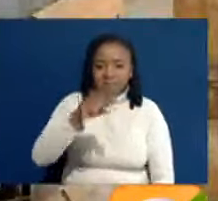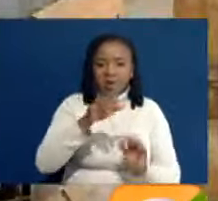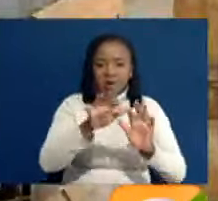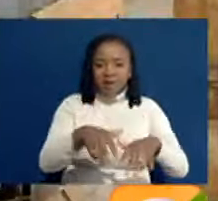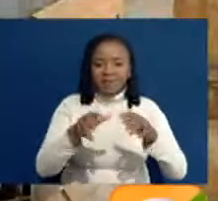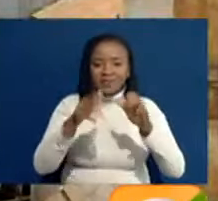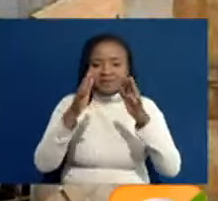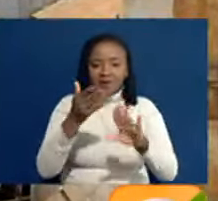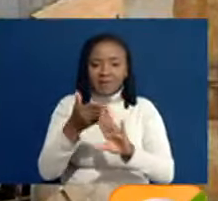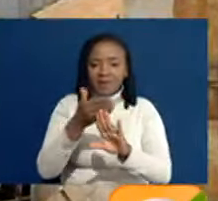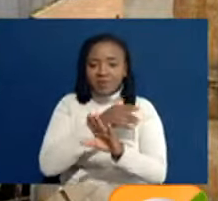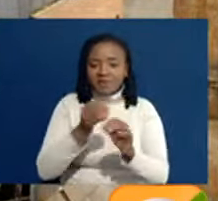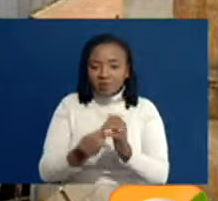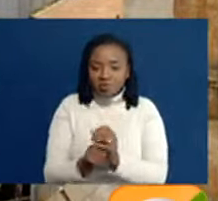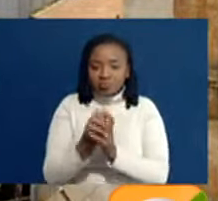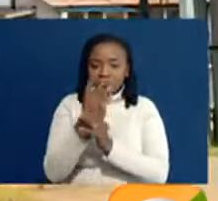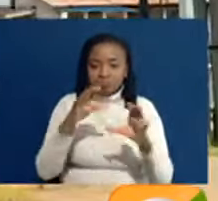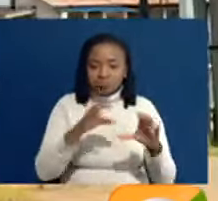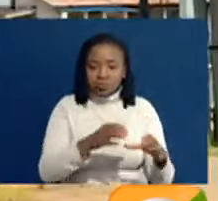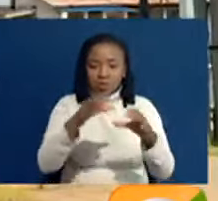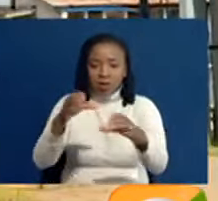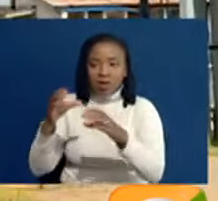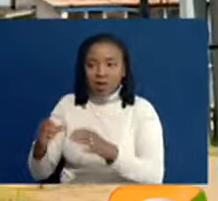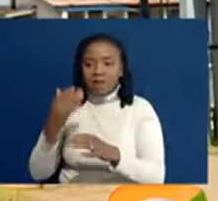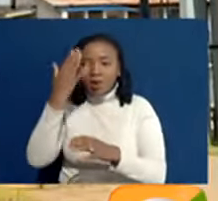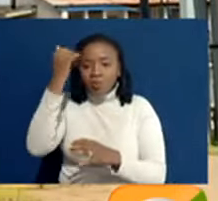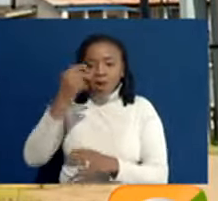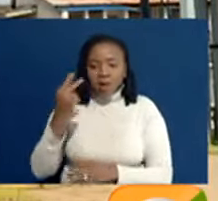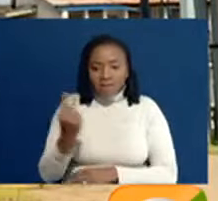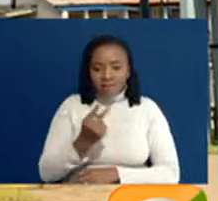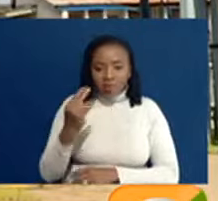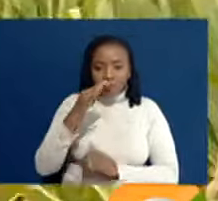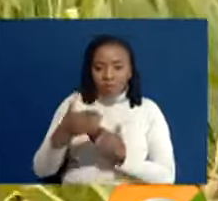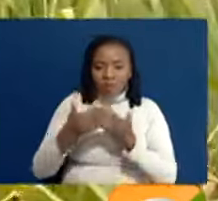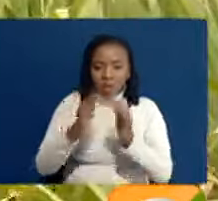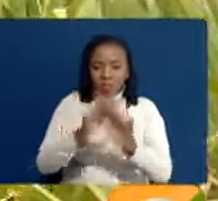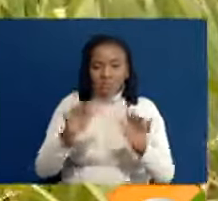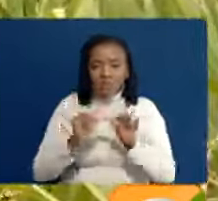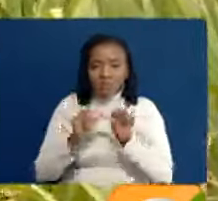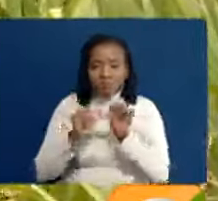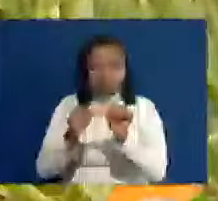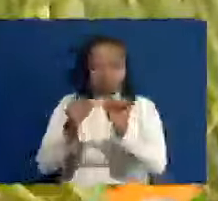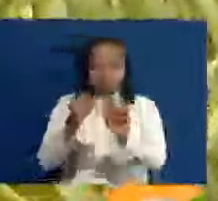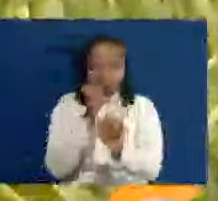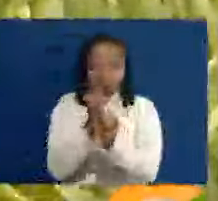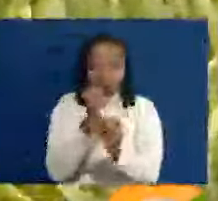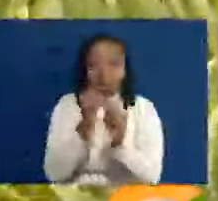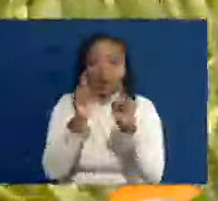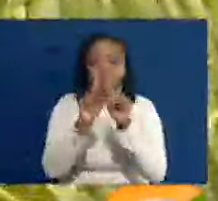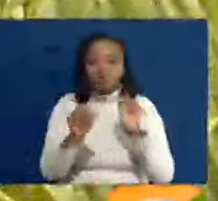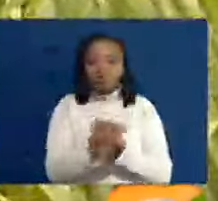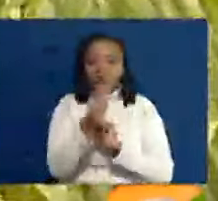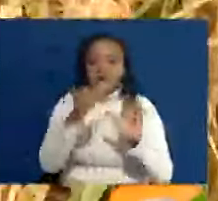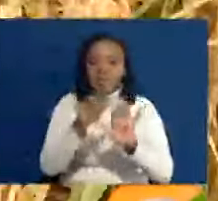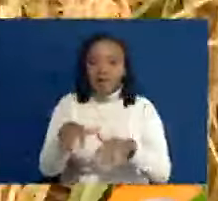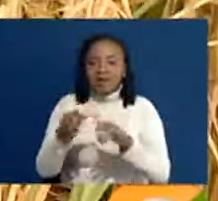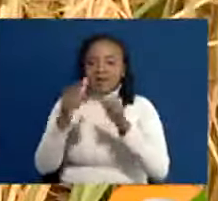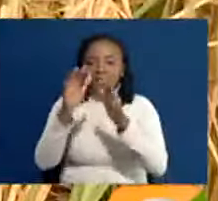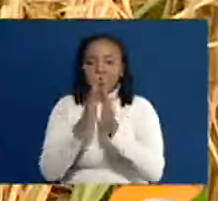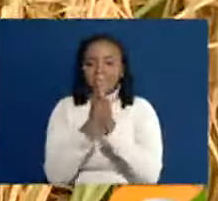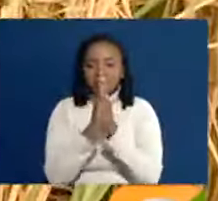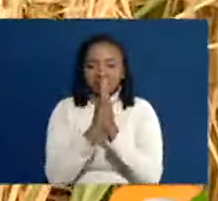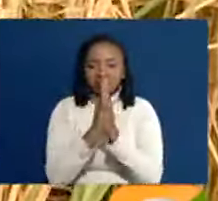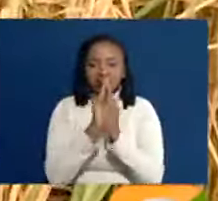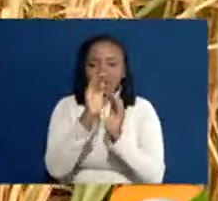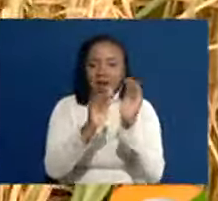the company, as their input is what will sustain its operations. Other farmers in the area have appealed to President Ruto